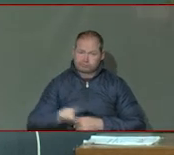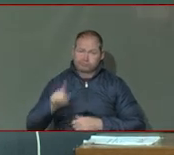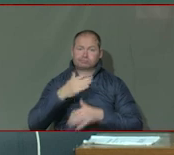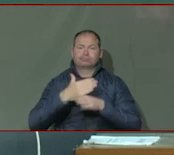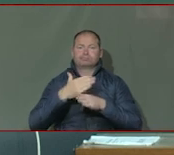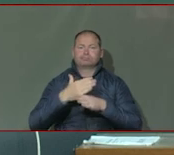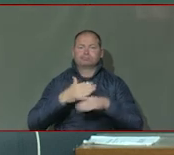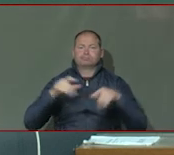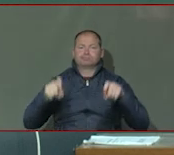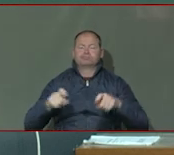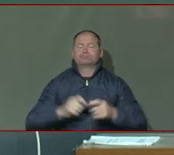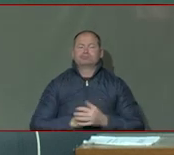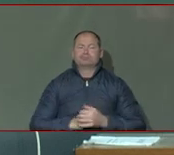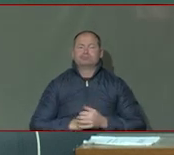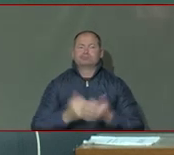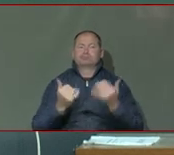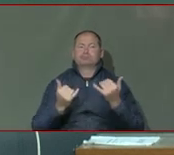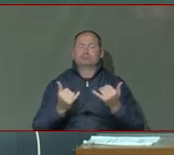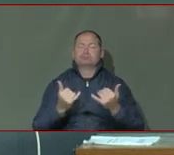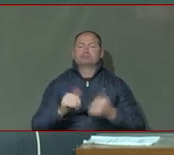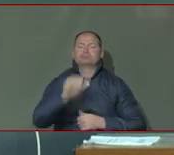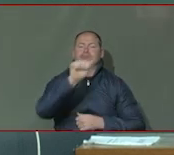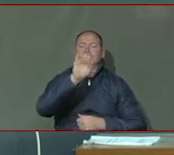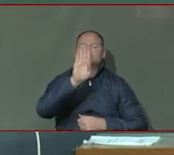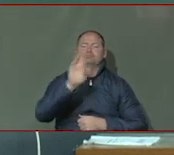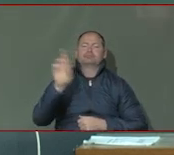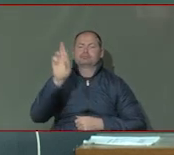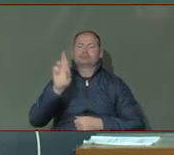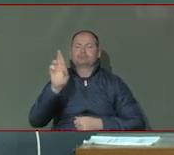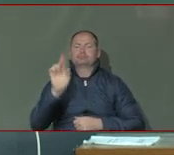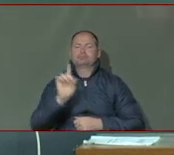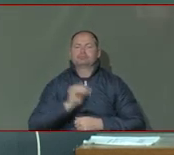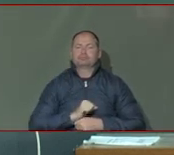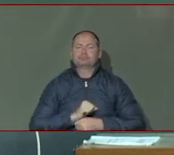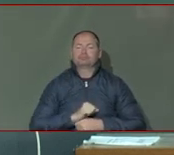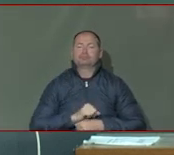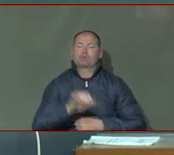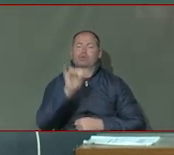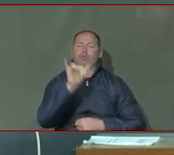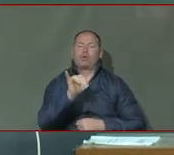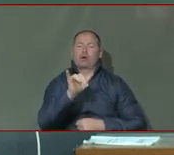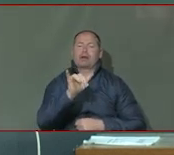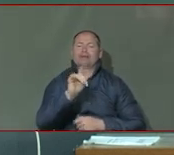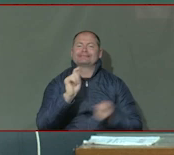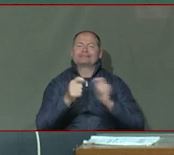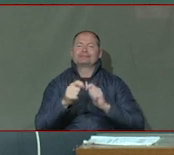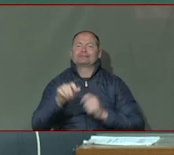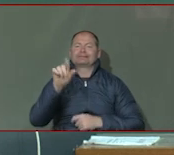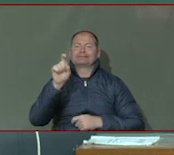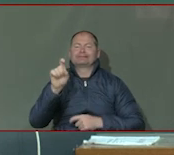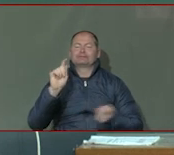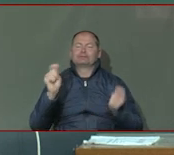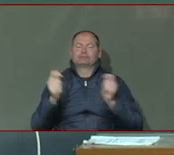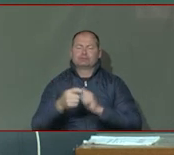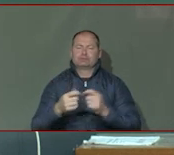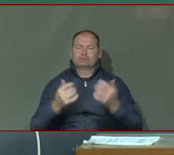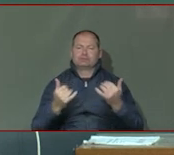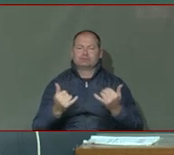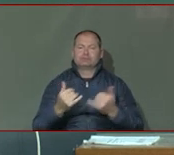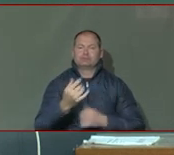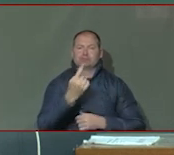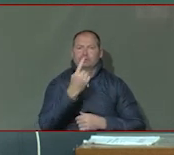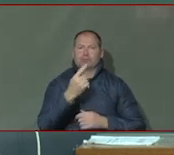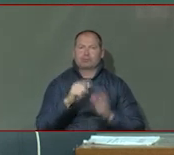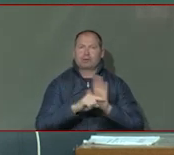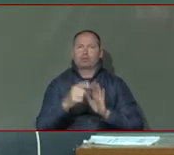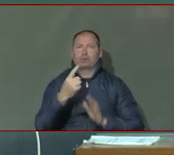Now, the gradient of AB is equal to changing y over changing x, 3 minus 1 over